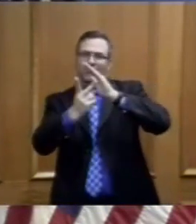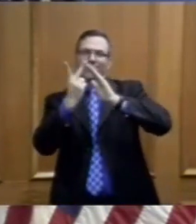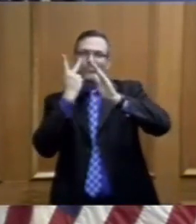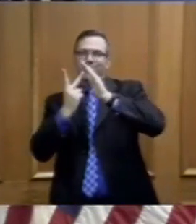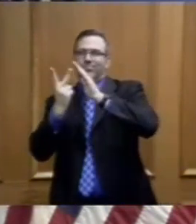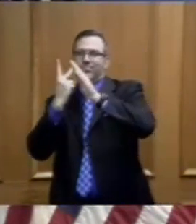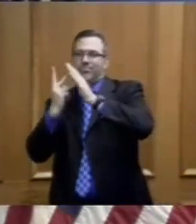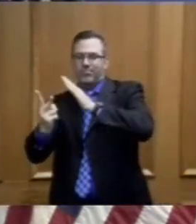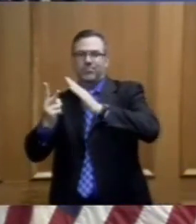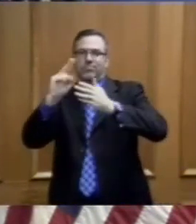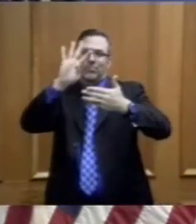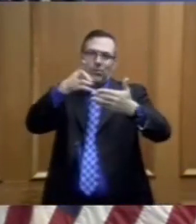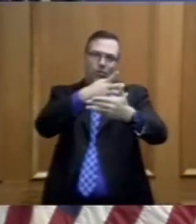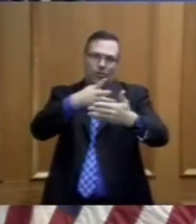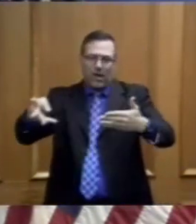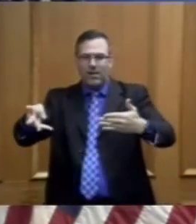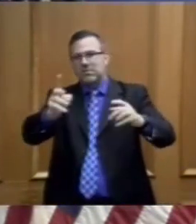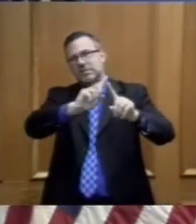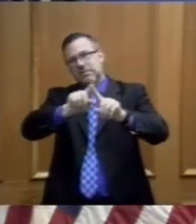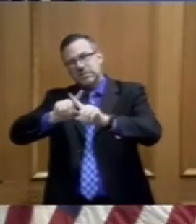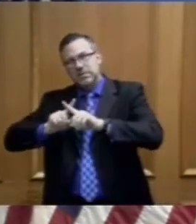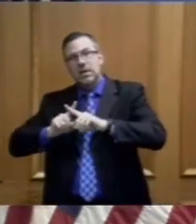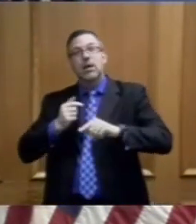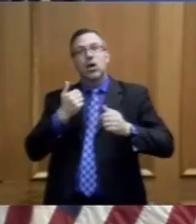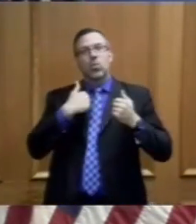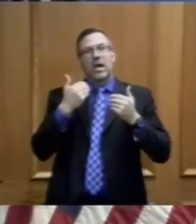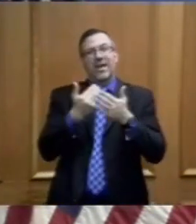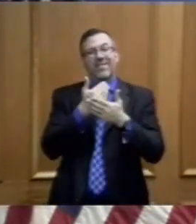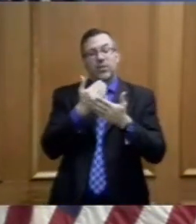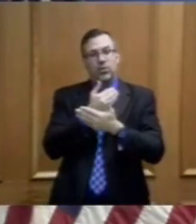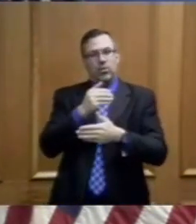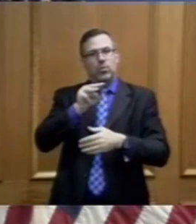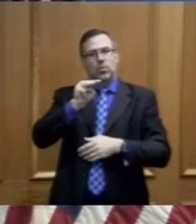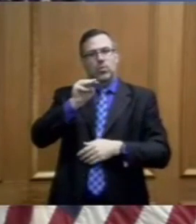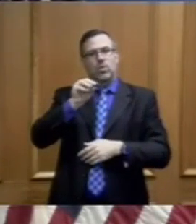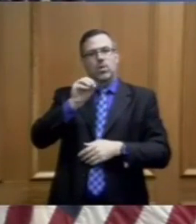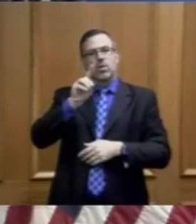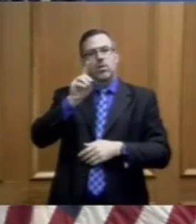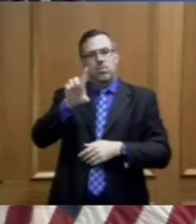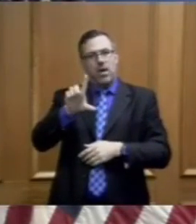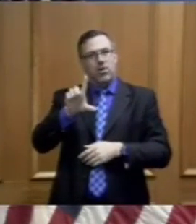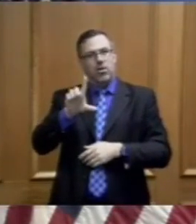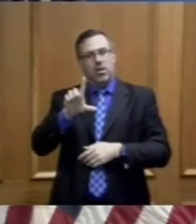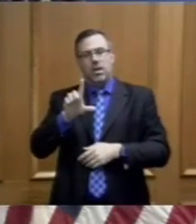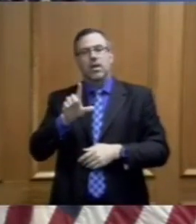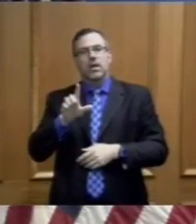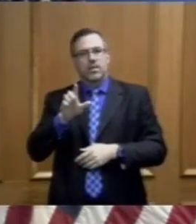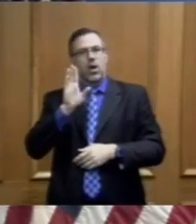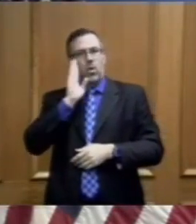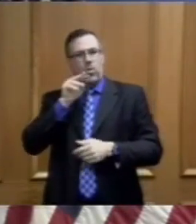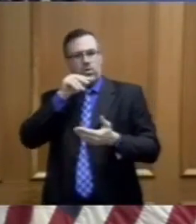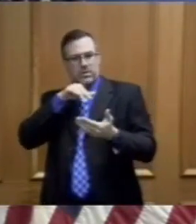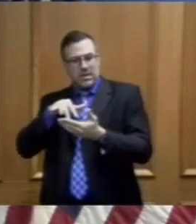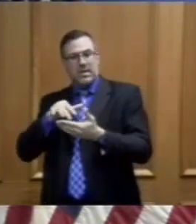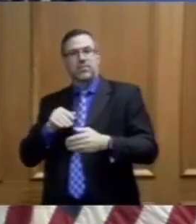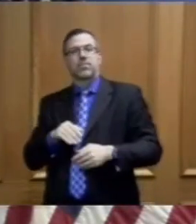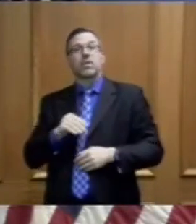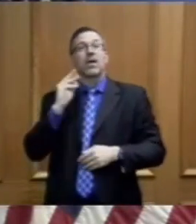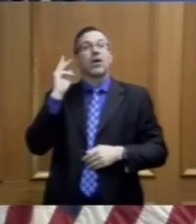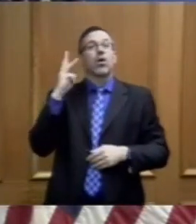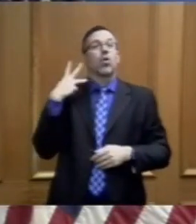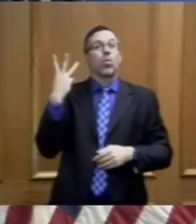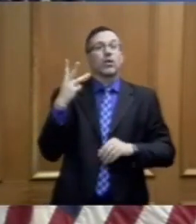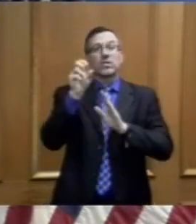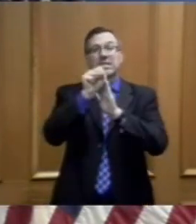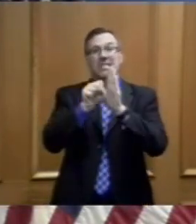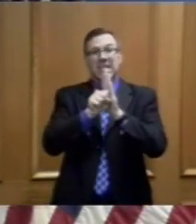looking at a number of models. We have a new updated model that we anticipate today or tomorrow. We talked about the Washington State model that